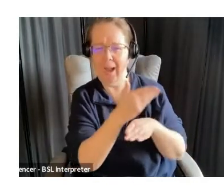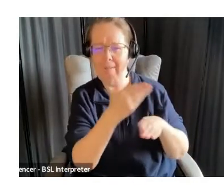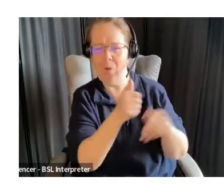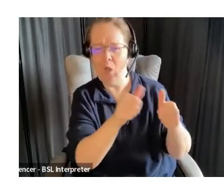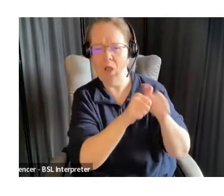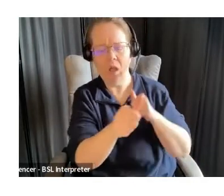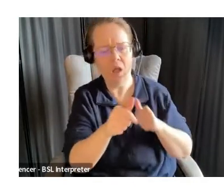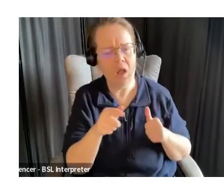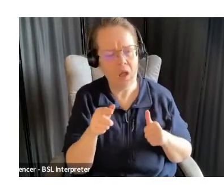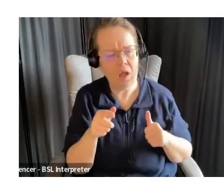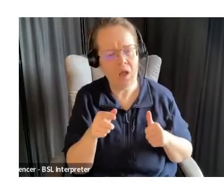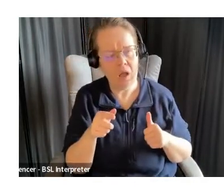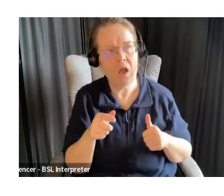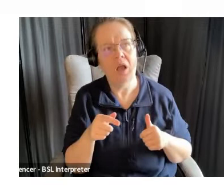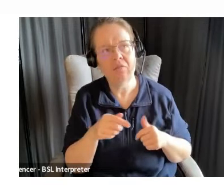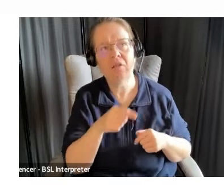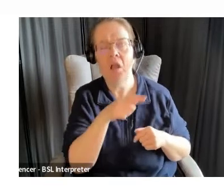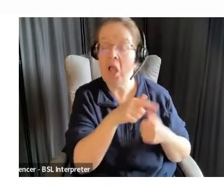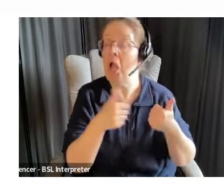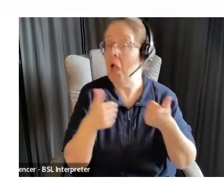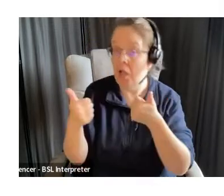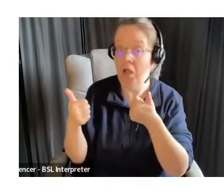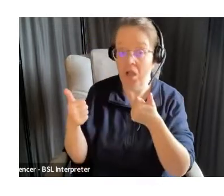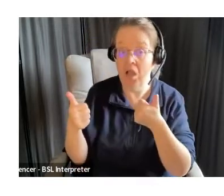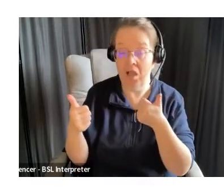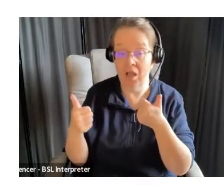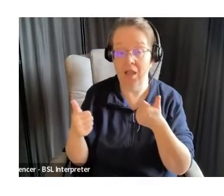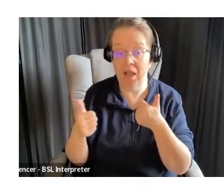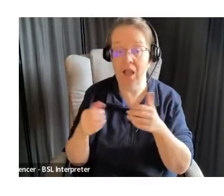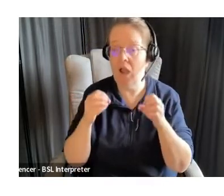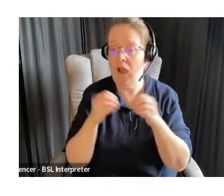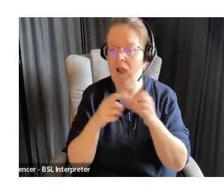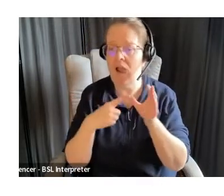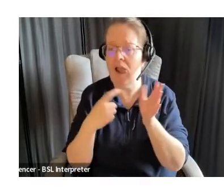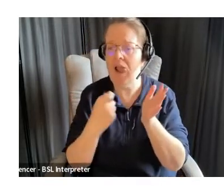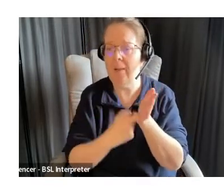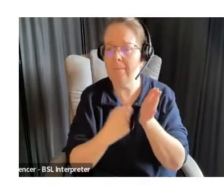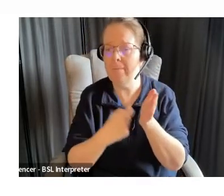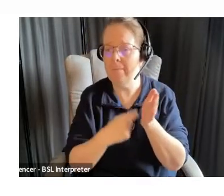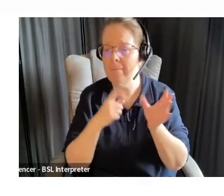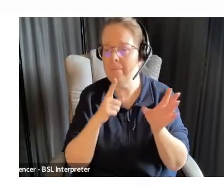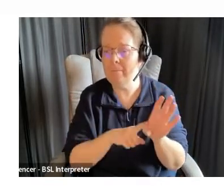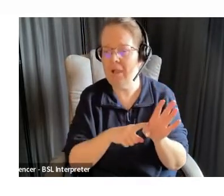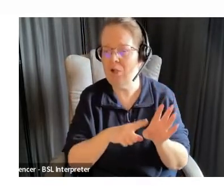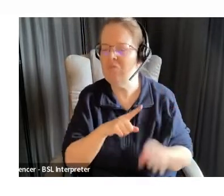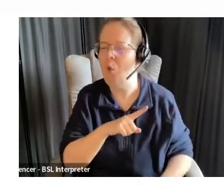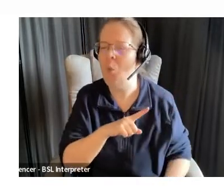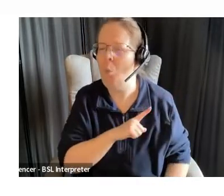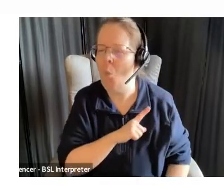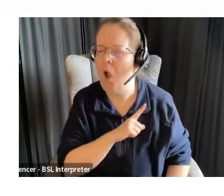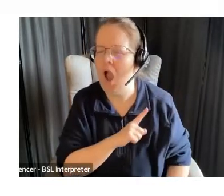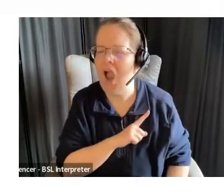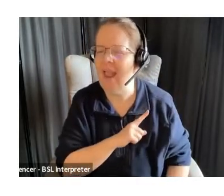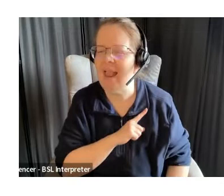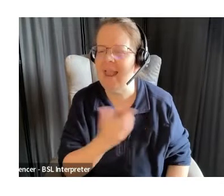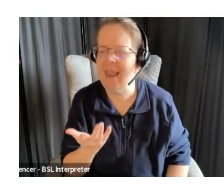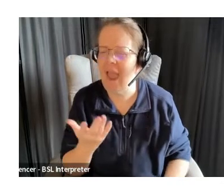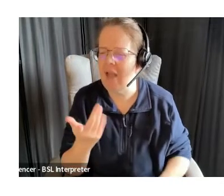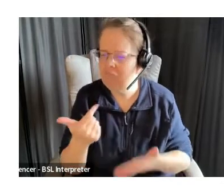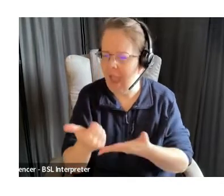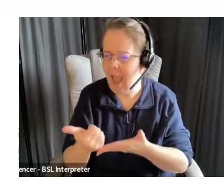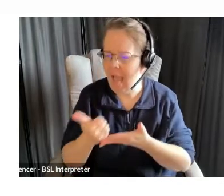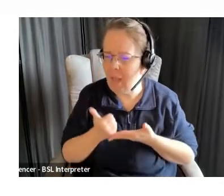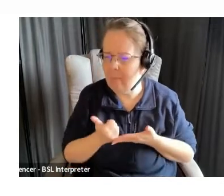the recruitment adjustment process. Yeah. And Barry, why do you do that? How is that helpful for you? Is